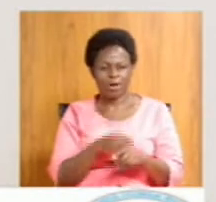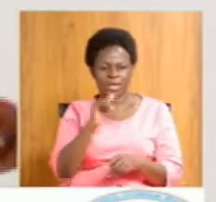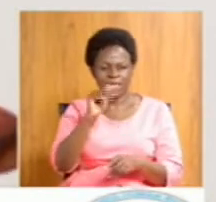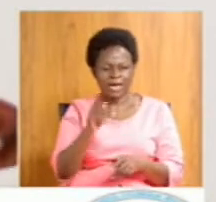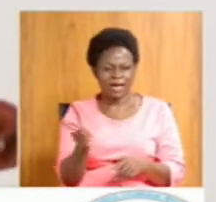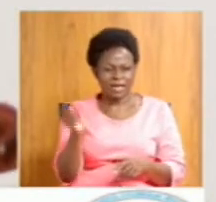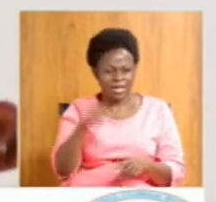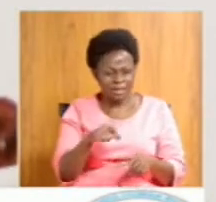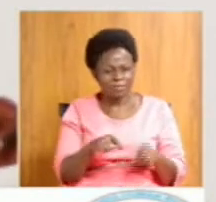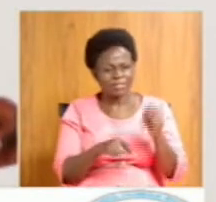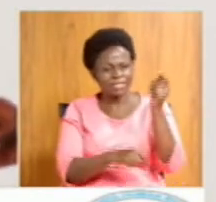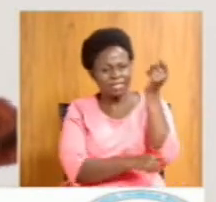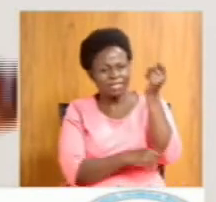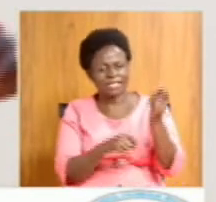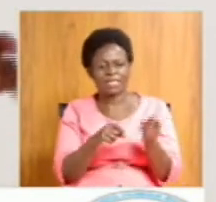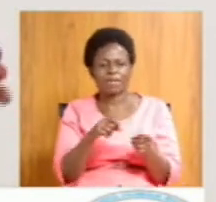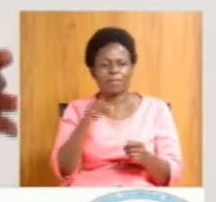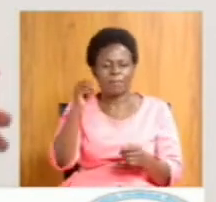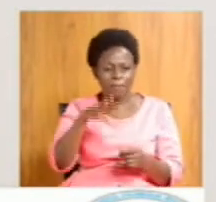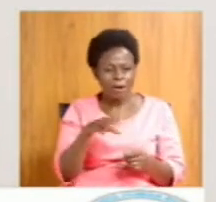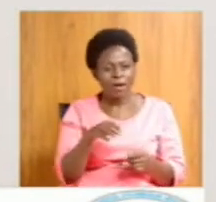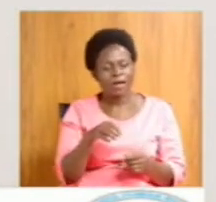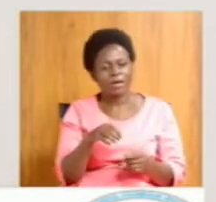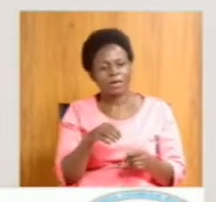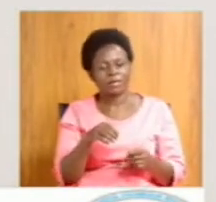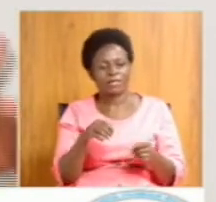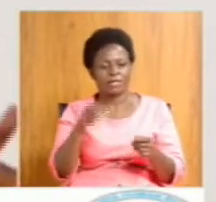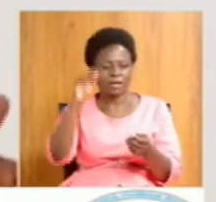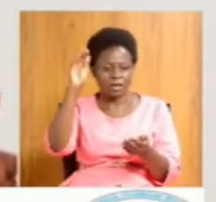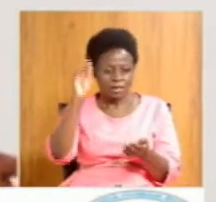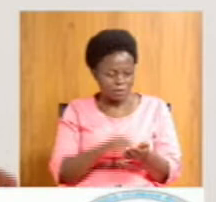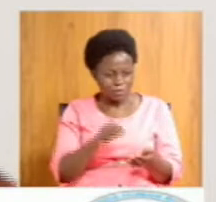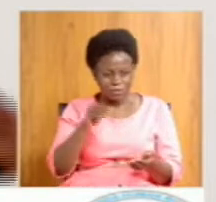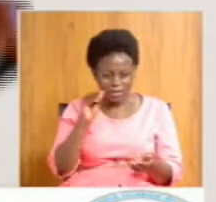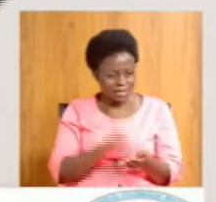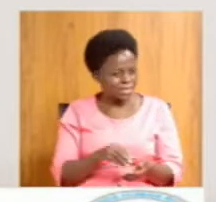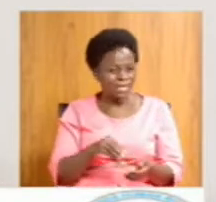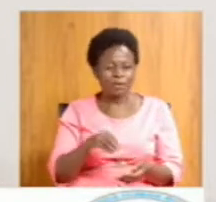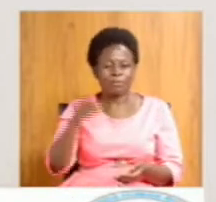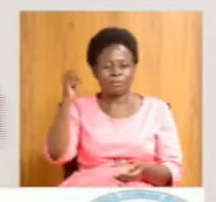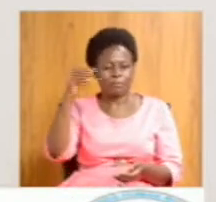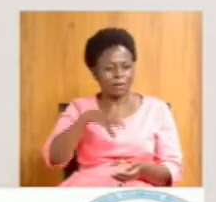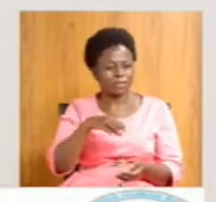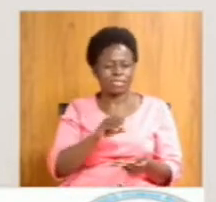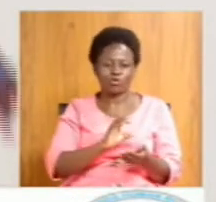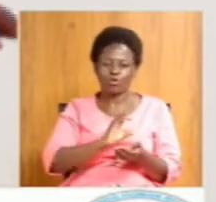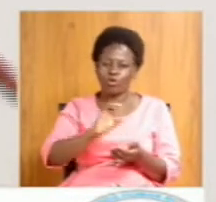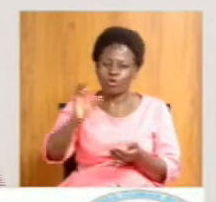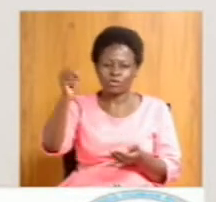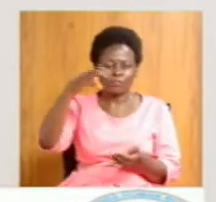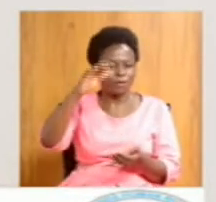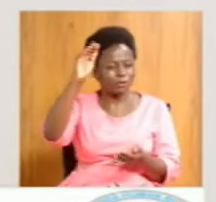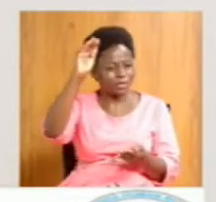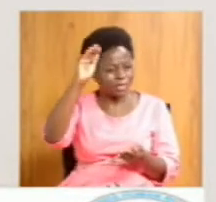stealing electricity let me use the word stealing is going to be a myth so electricity is going the cost of electricity is going